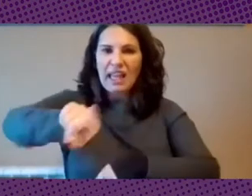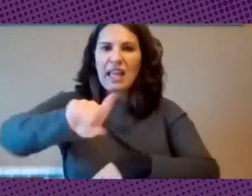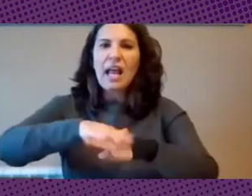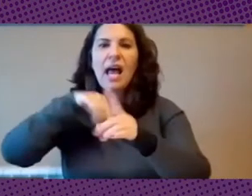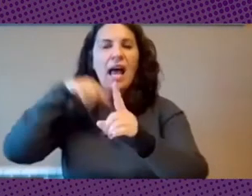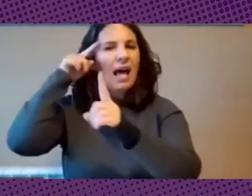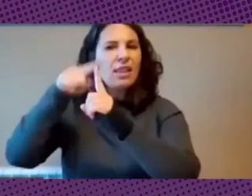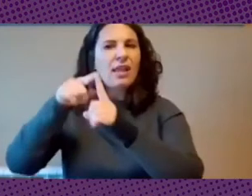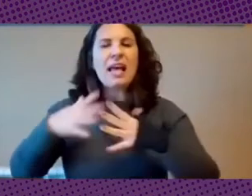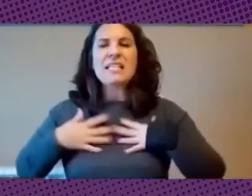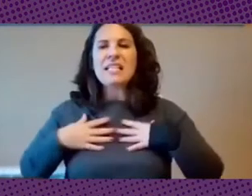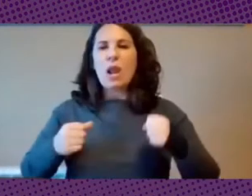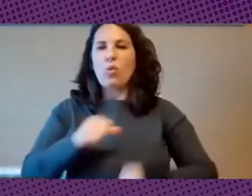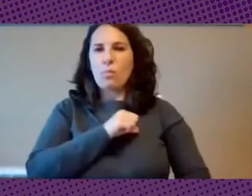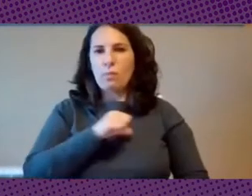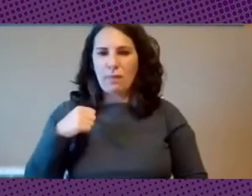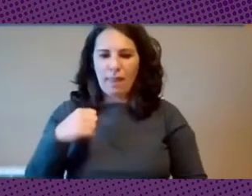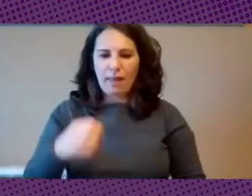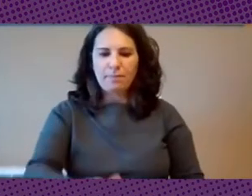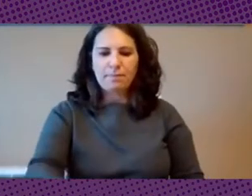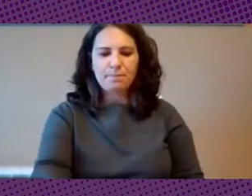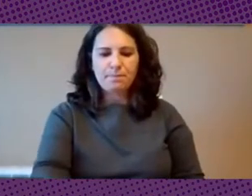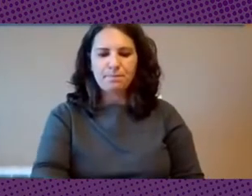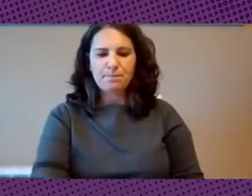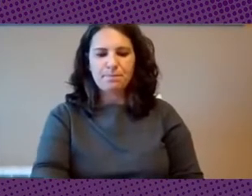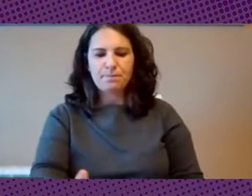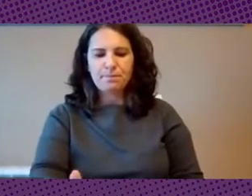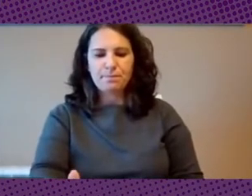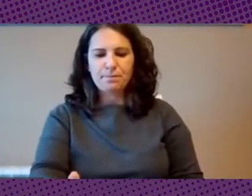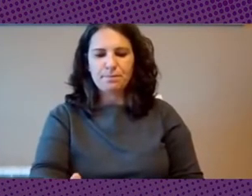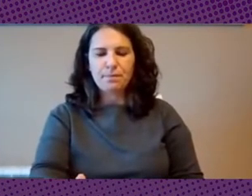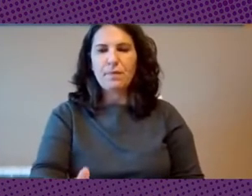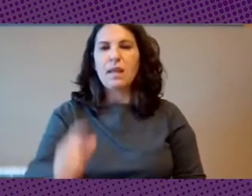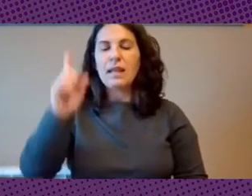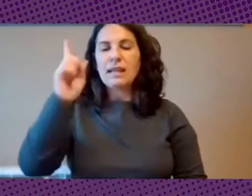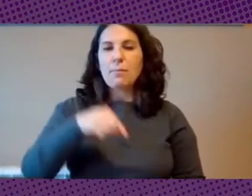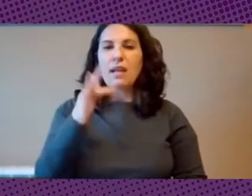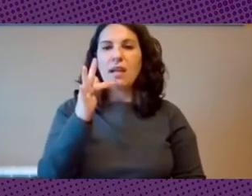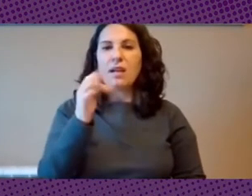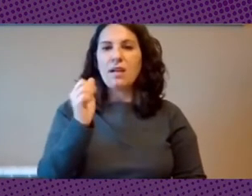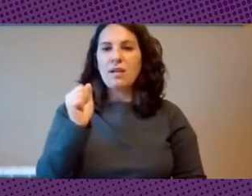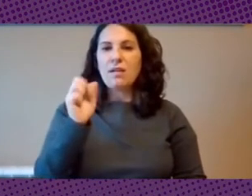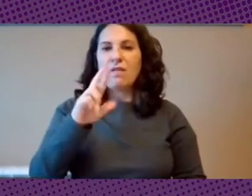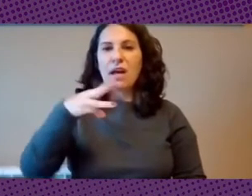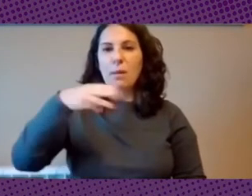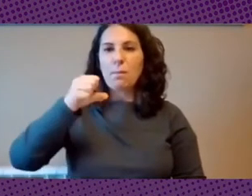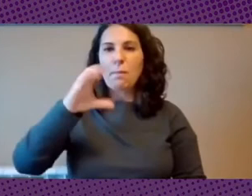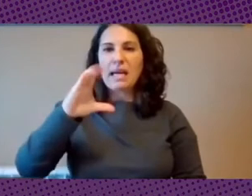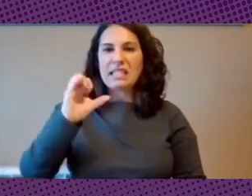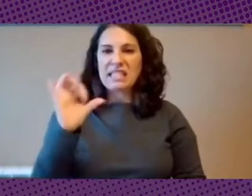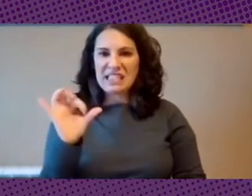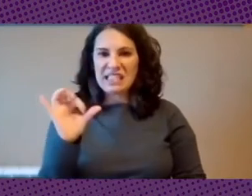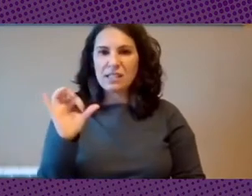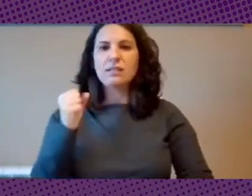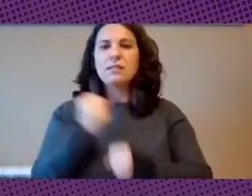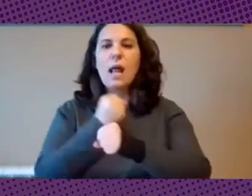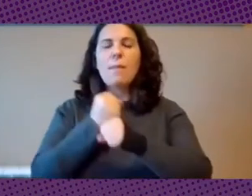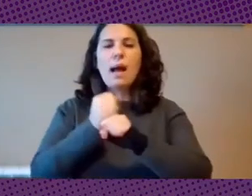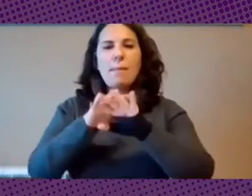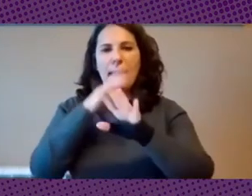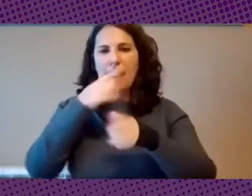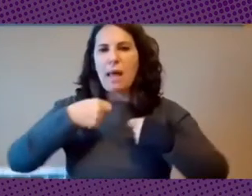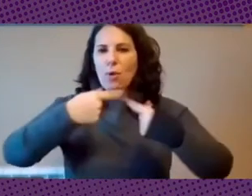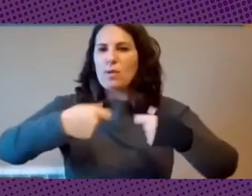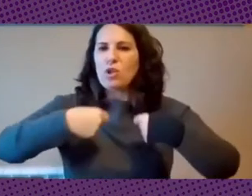even more interesting, Pharma Access works on both the supply side and the demand side of health care.